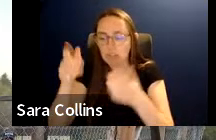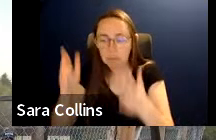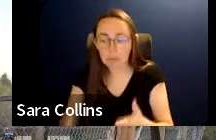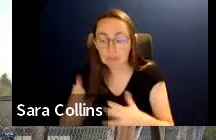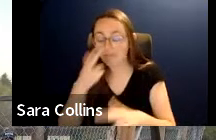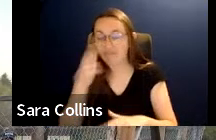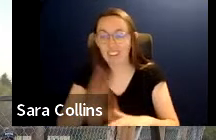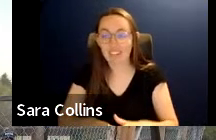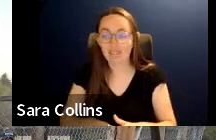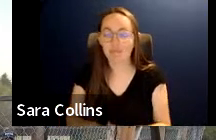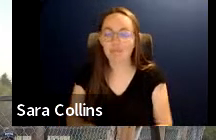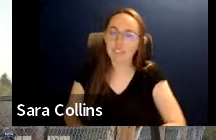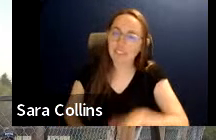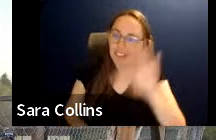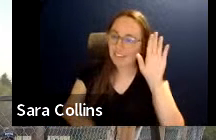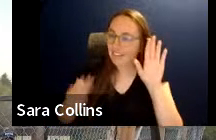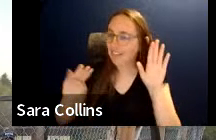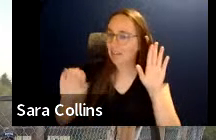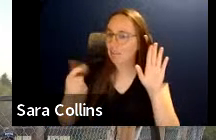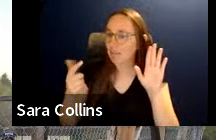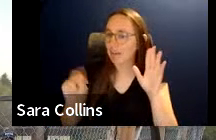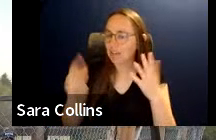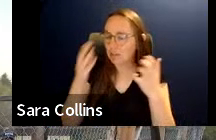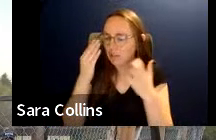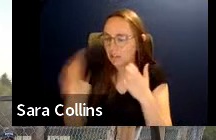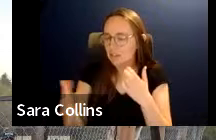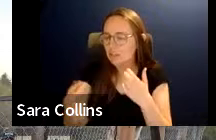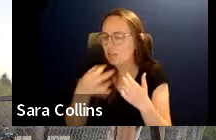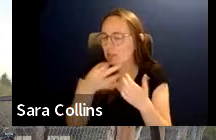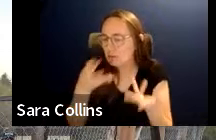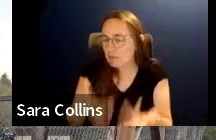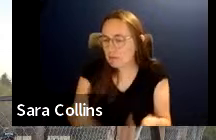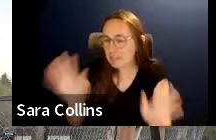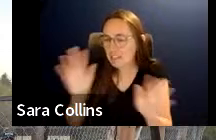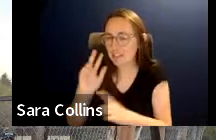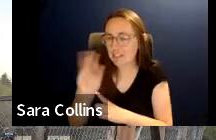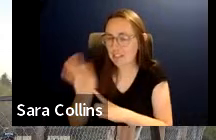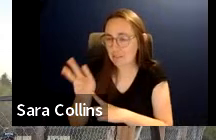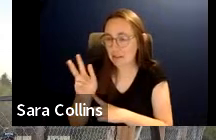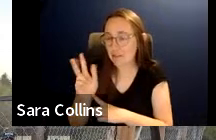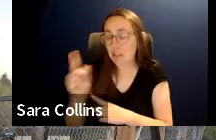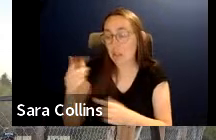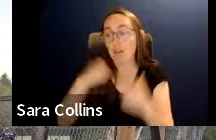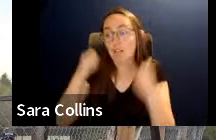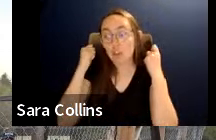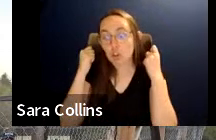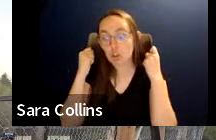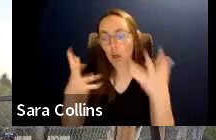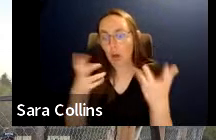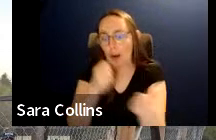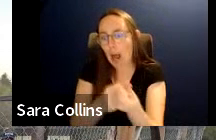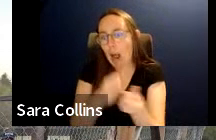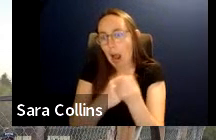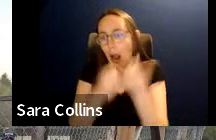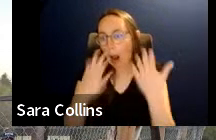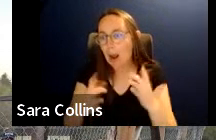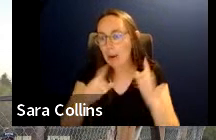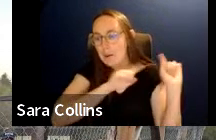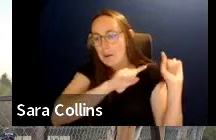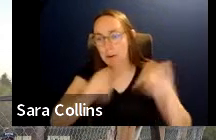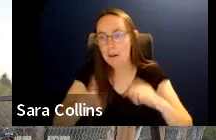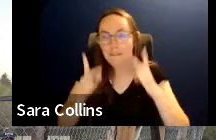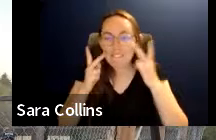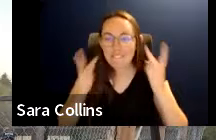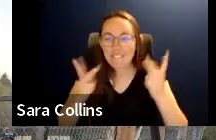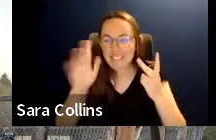event. Yes. This is Megan. We are almost at time. We've got like 3 minutes. Okay. You have so many fans that want to come visit your farm. So